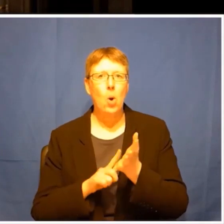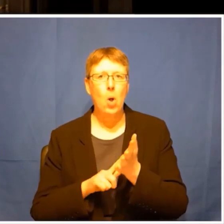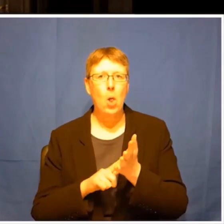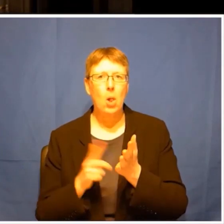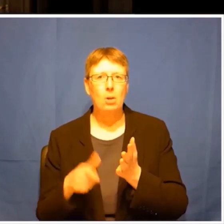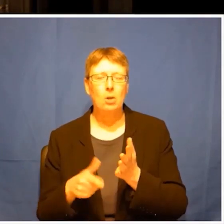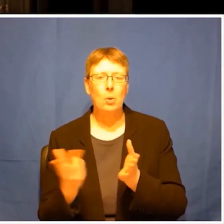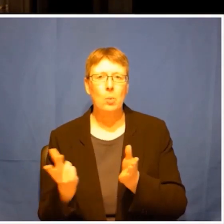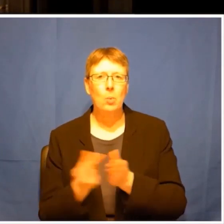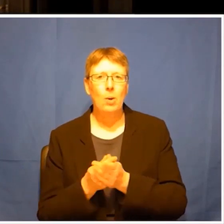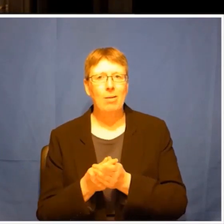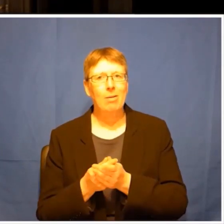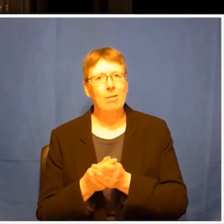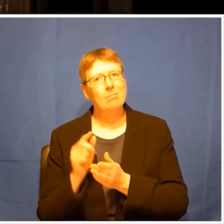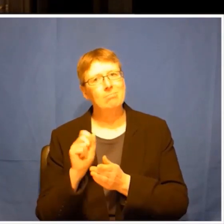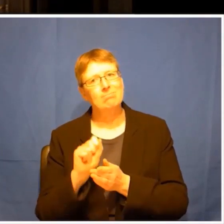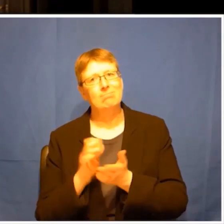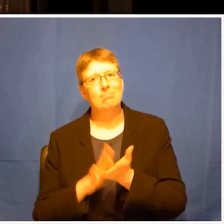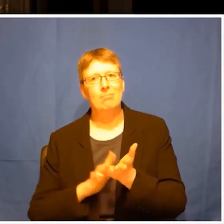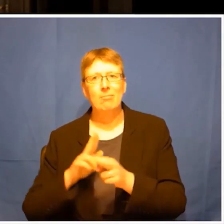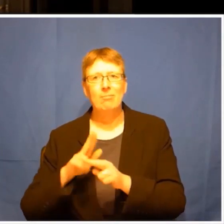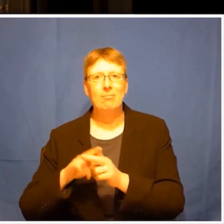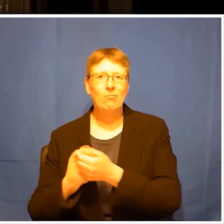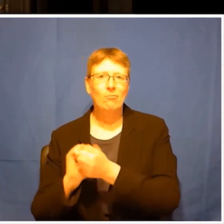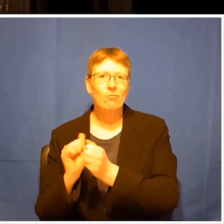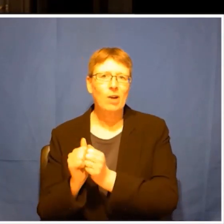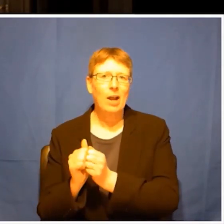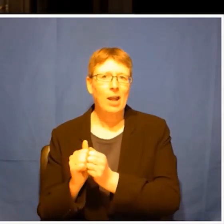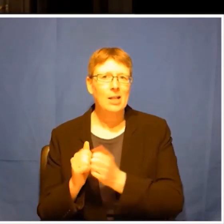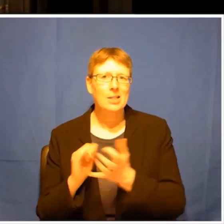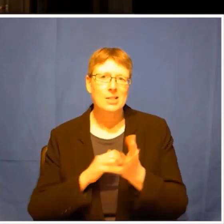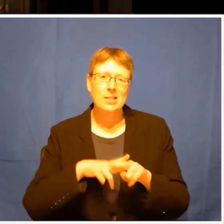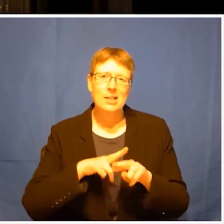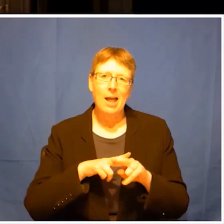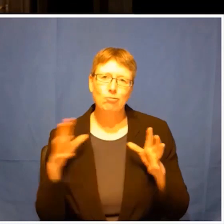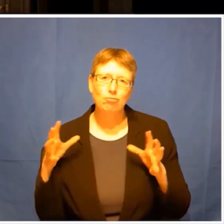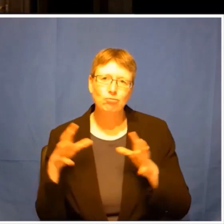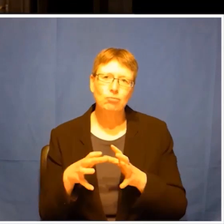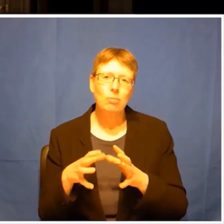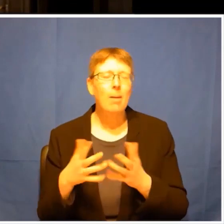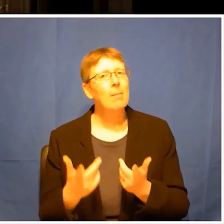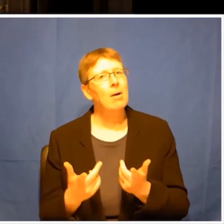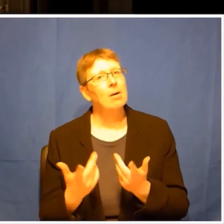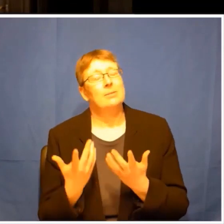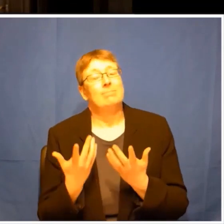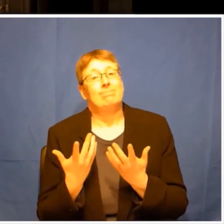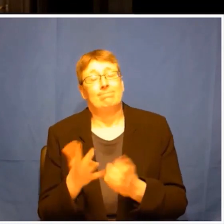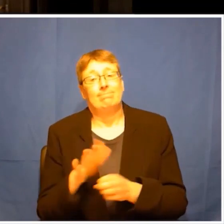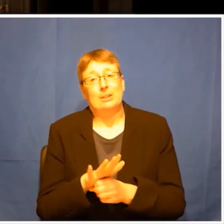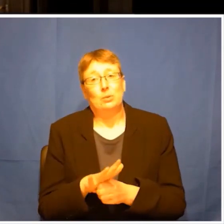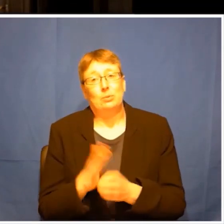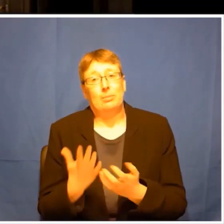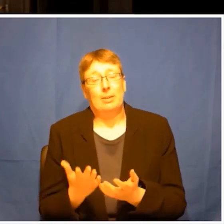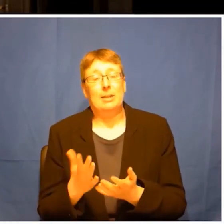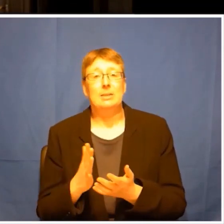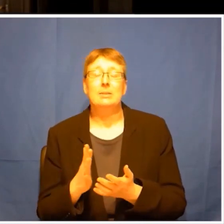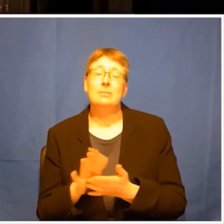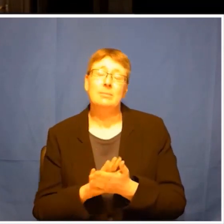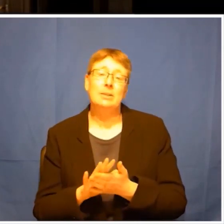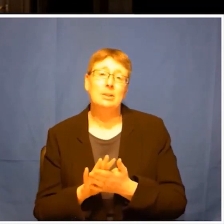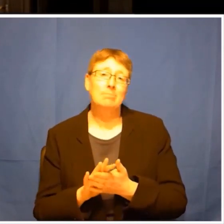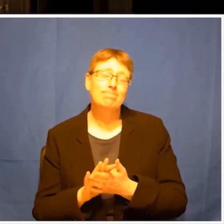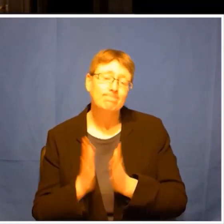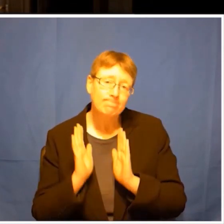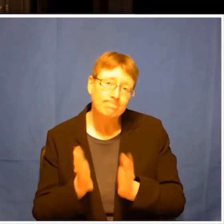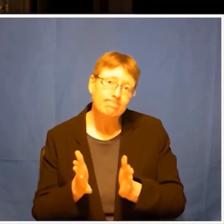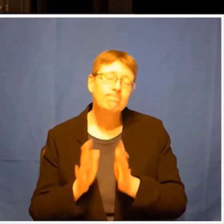and some staff to share in your celebrations, but in these present circumstances, unfortunately, we're having to do it by remote